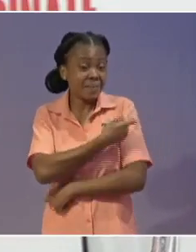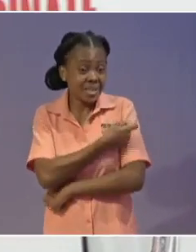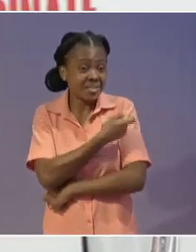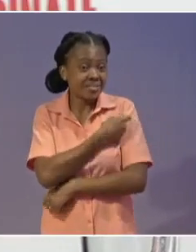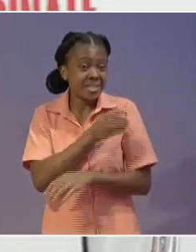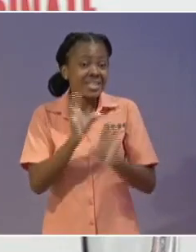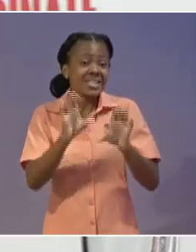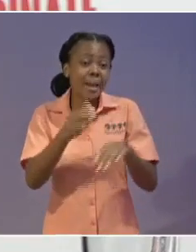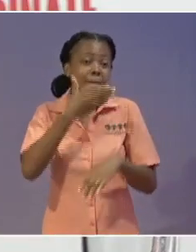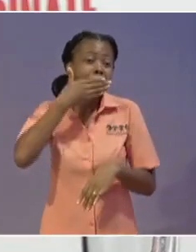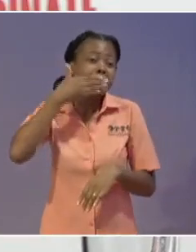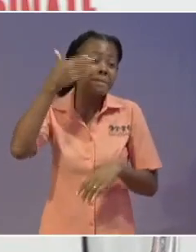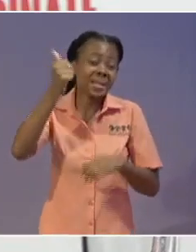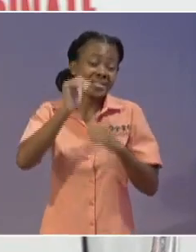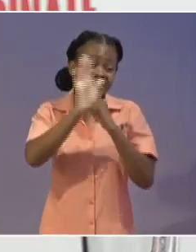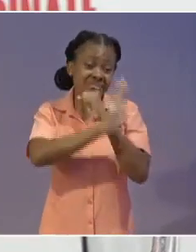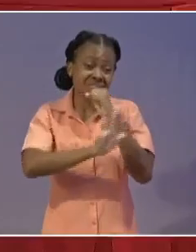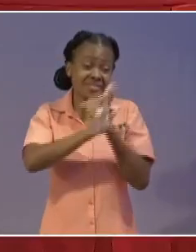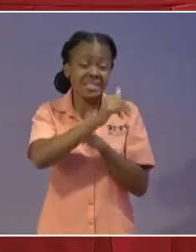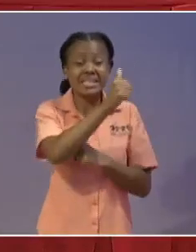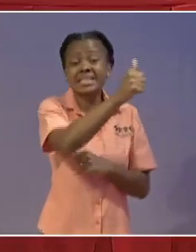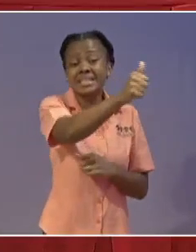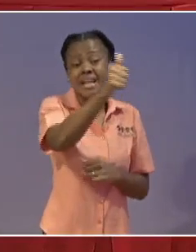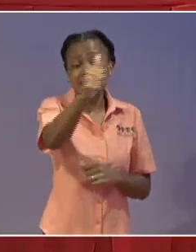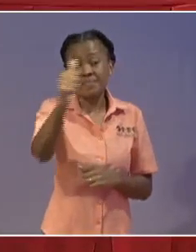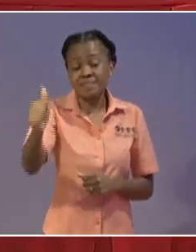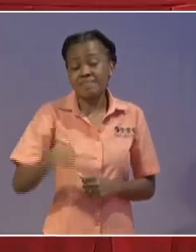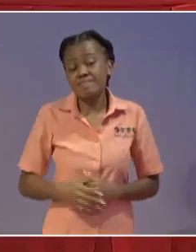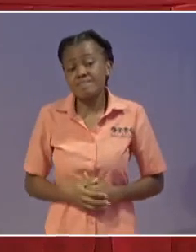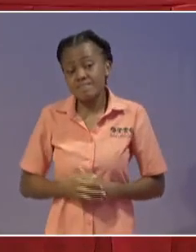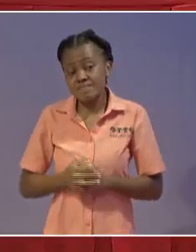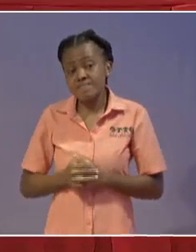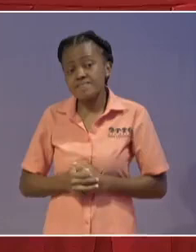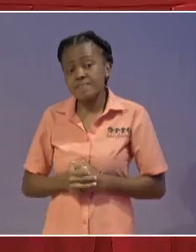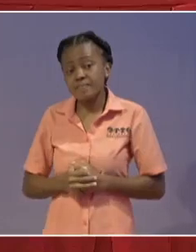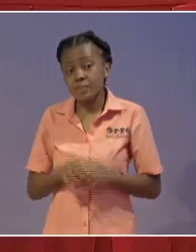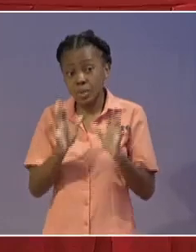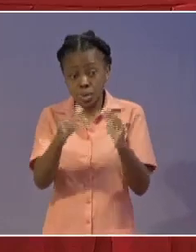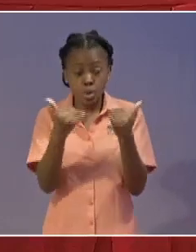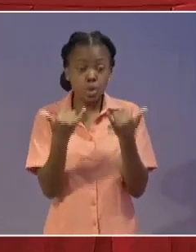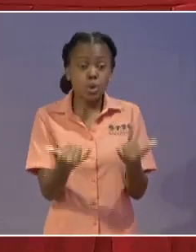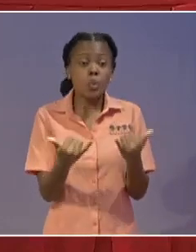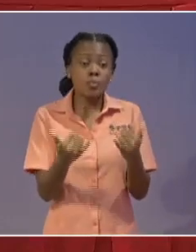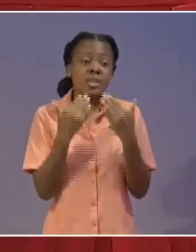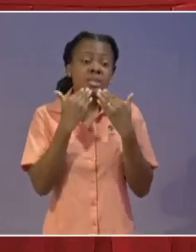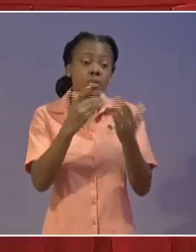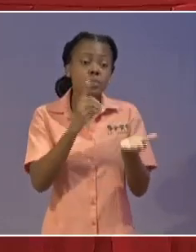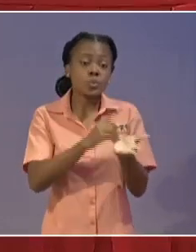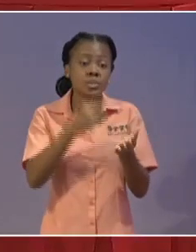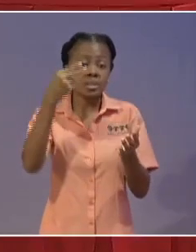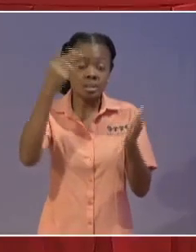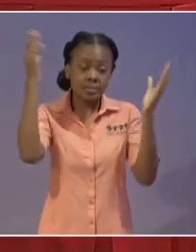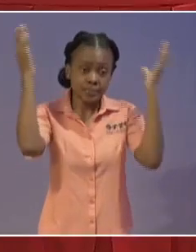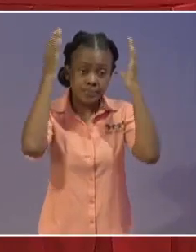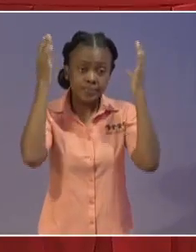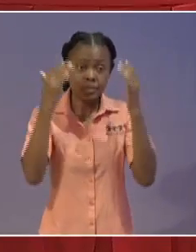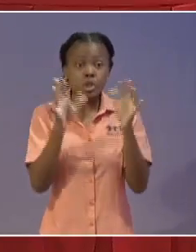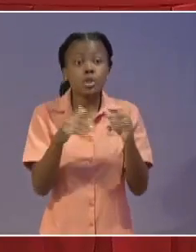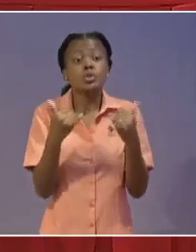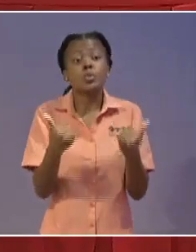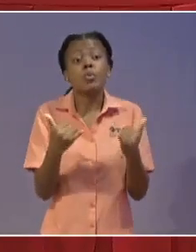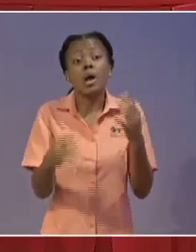fighting. Thank you very much, Dr. Hines. So we'll be taking additional questions at this time, and we will now move